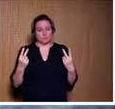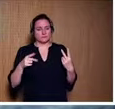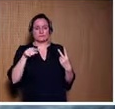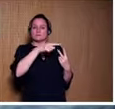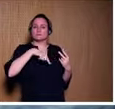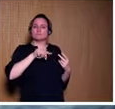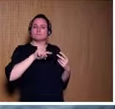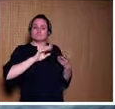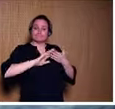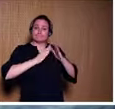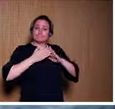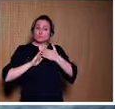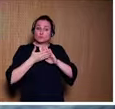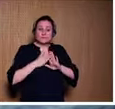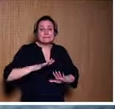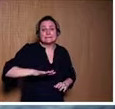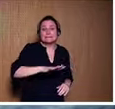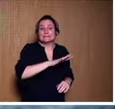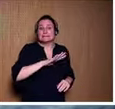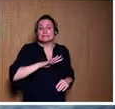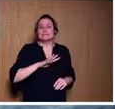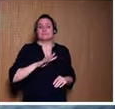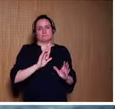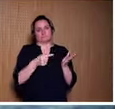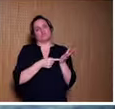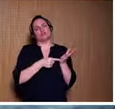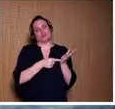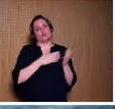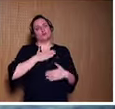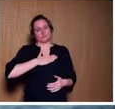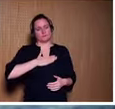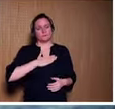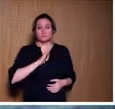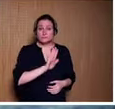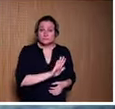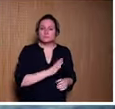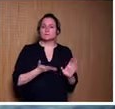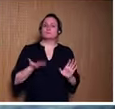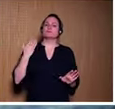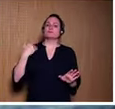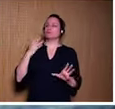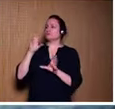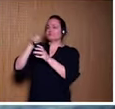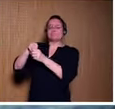especially for the communities that I work with, for those who have been excluded from the more normal forms of public,